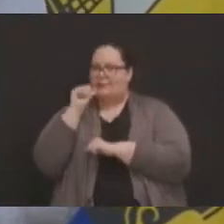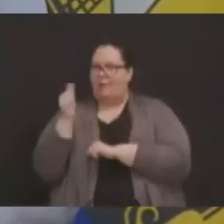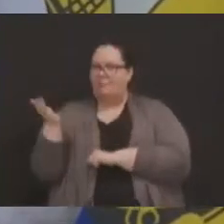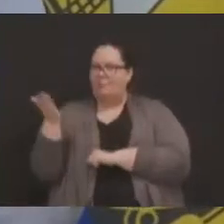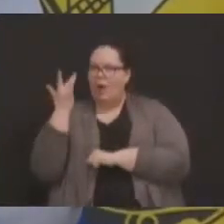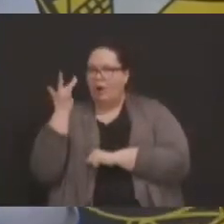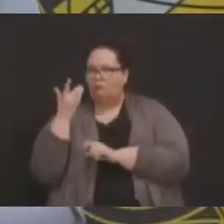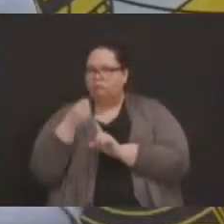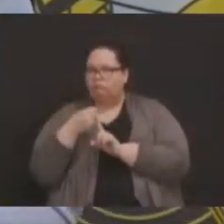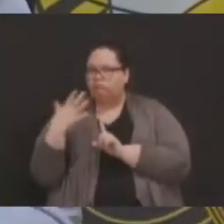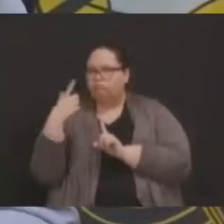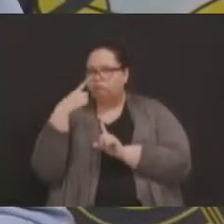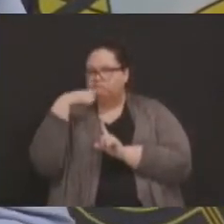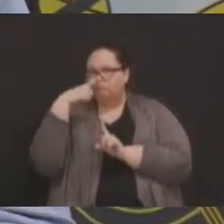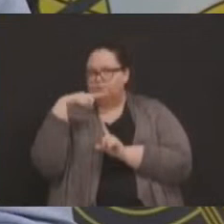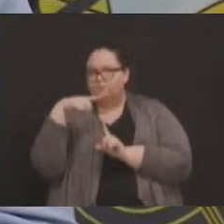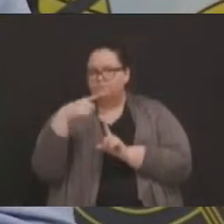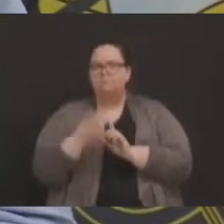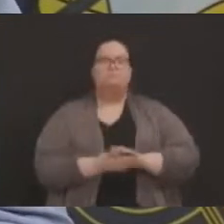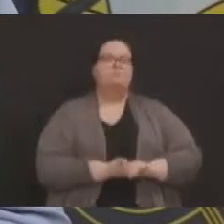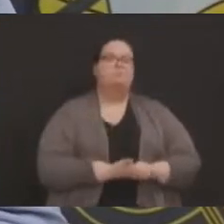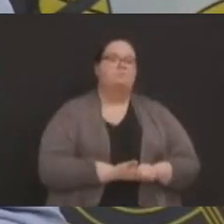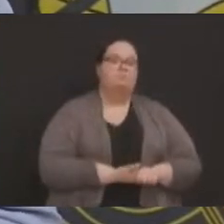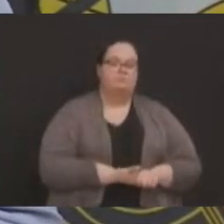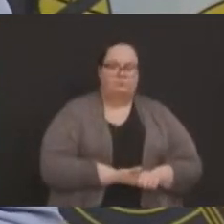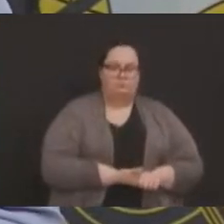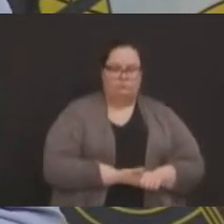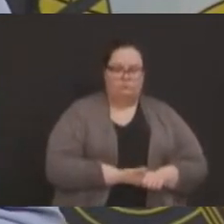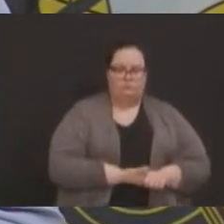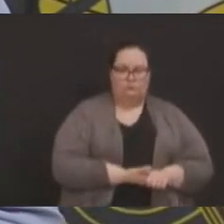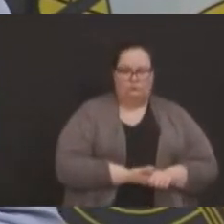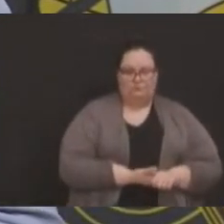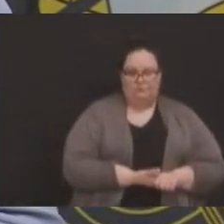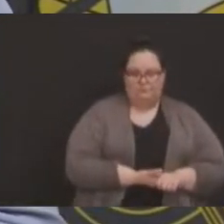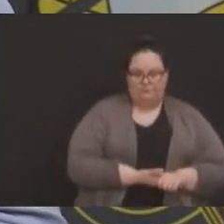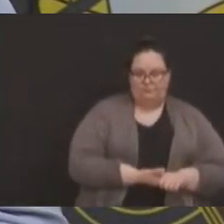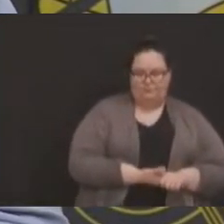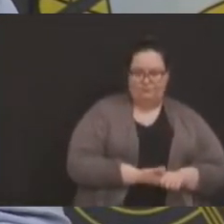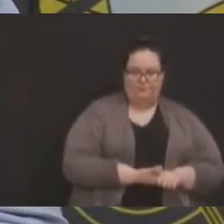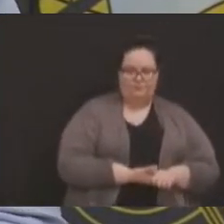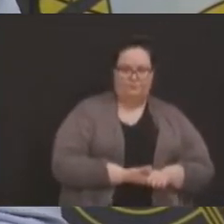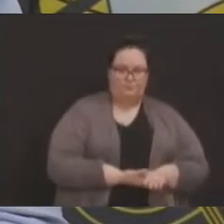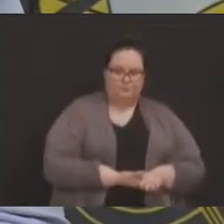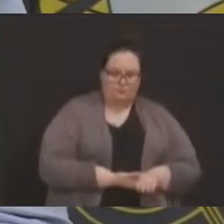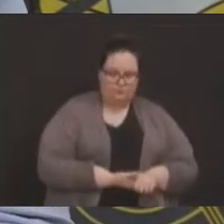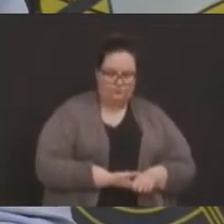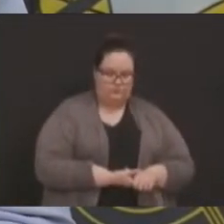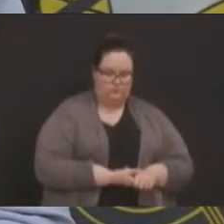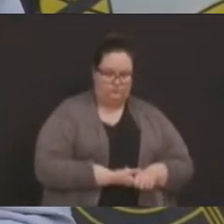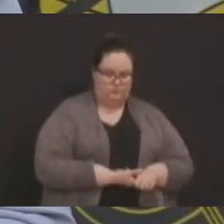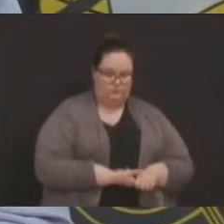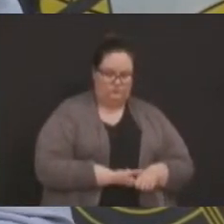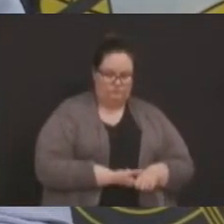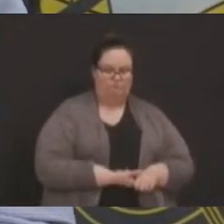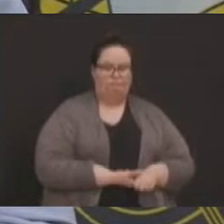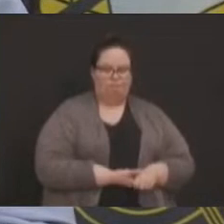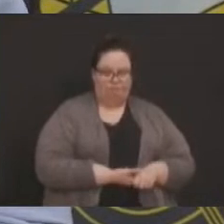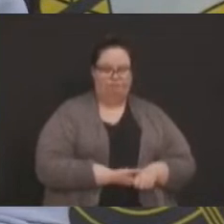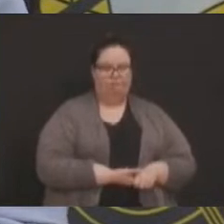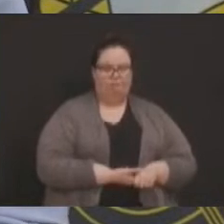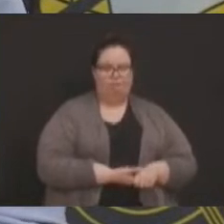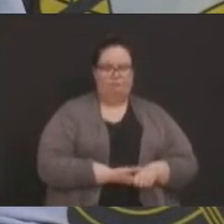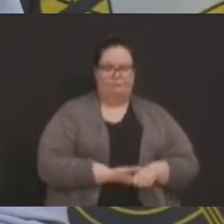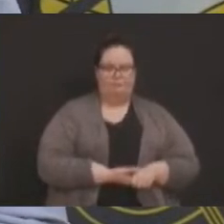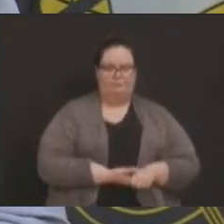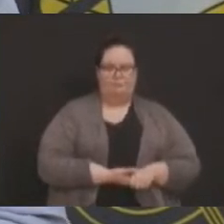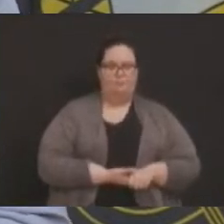So in terms of what is happening in Zone 2 and Zone 3, again, we were seeing that all the cases that we were worried about not being